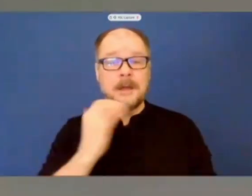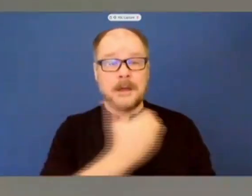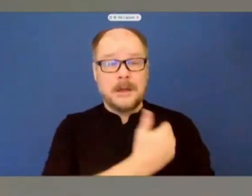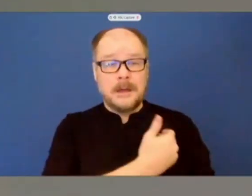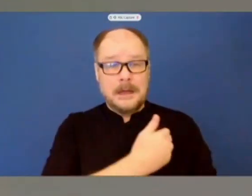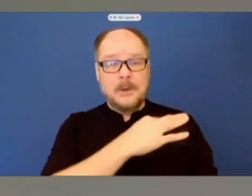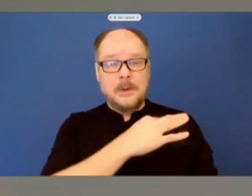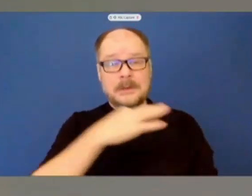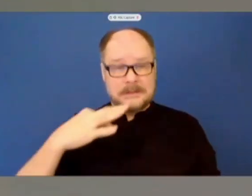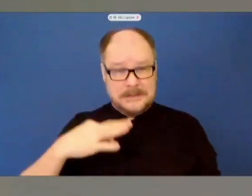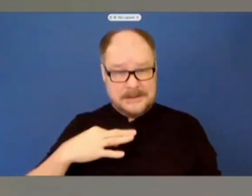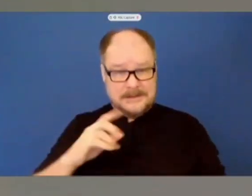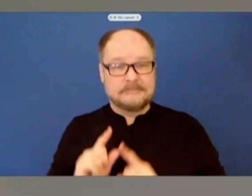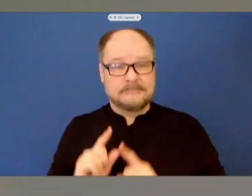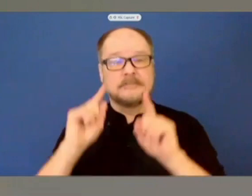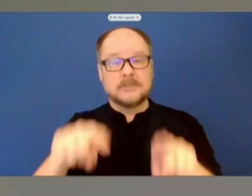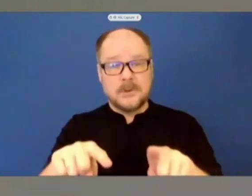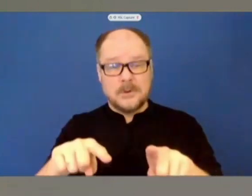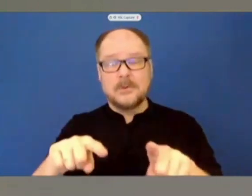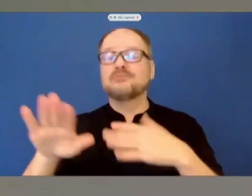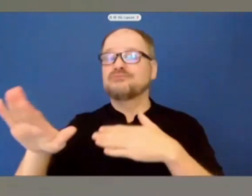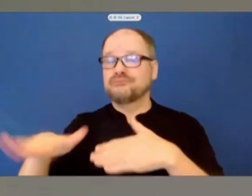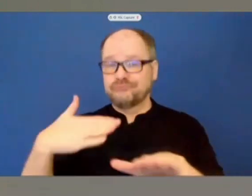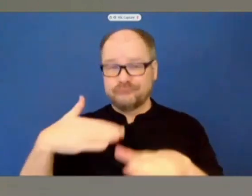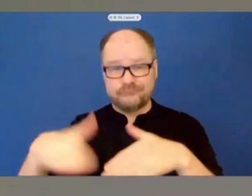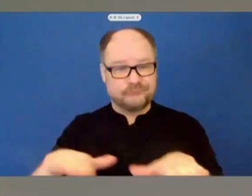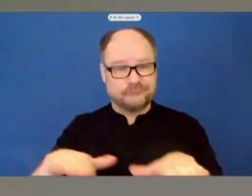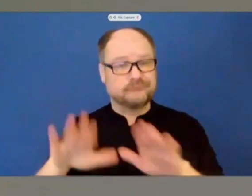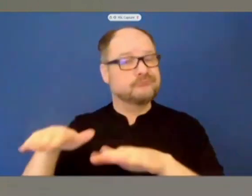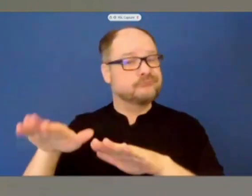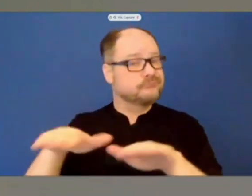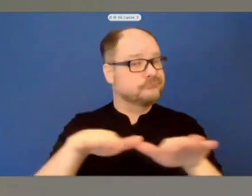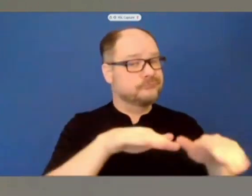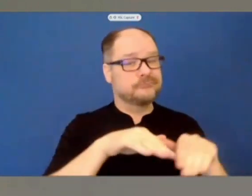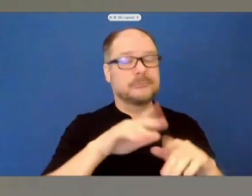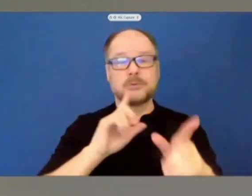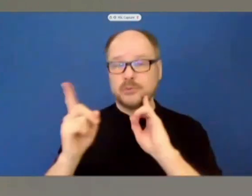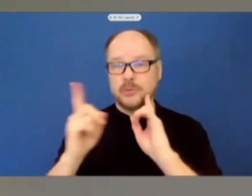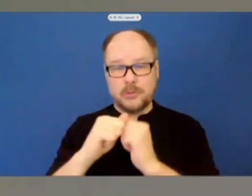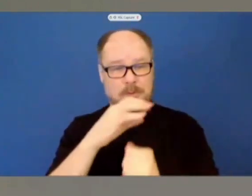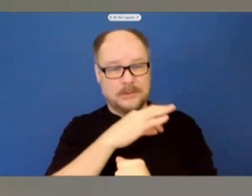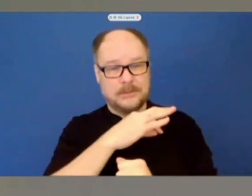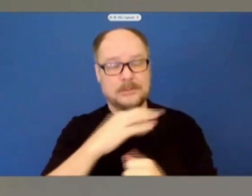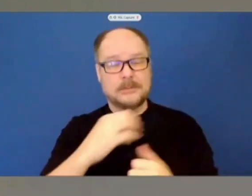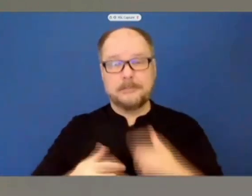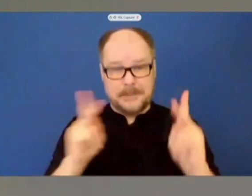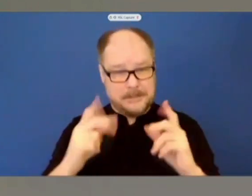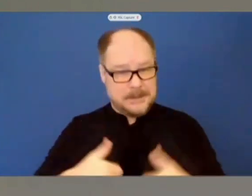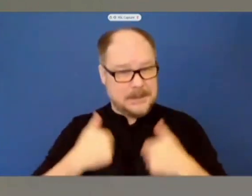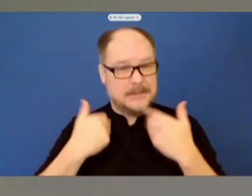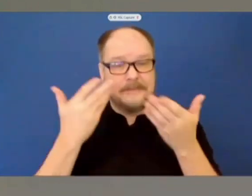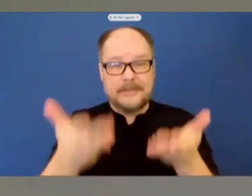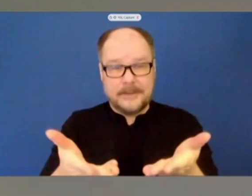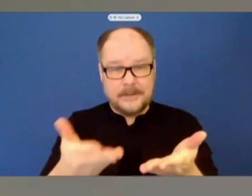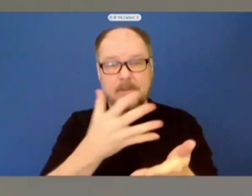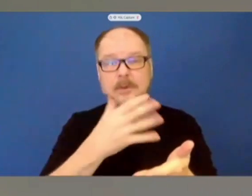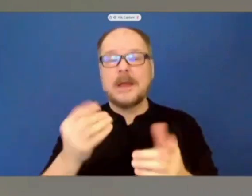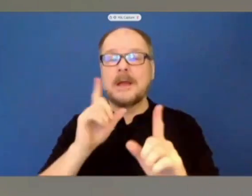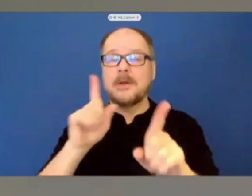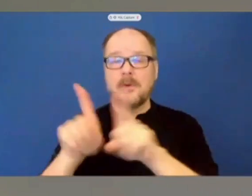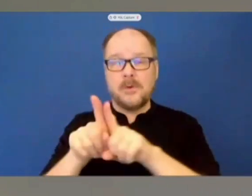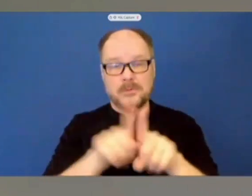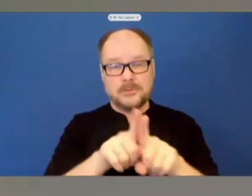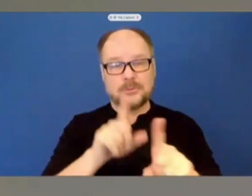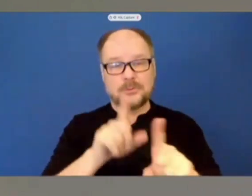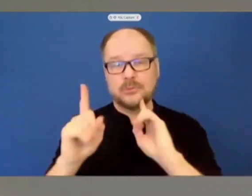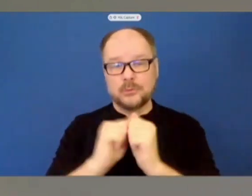walking the property, having conversations with the residents, but also having conversation with the city solid